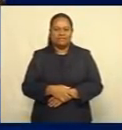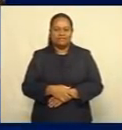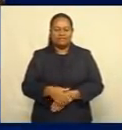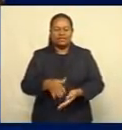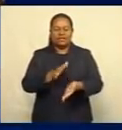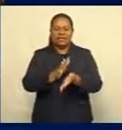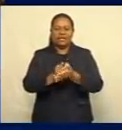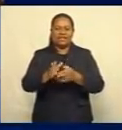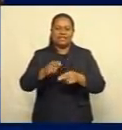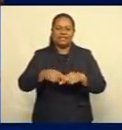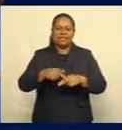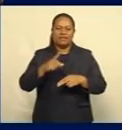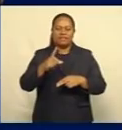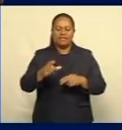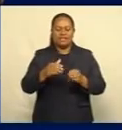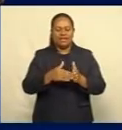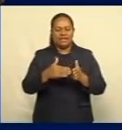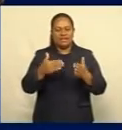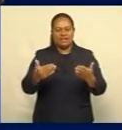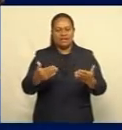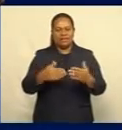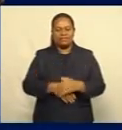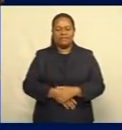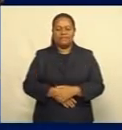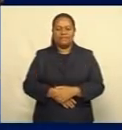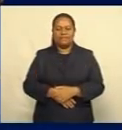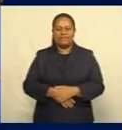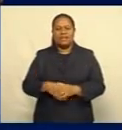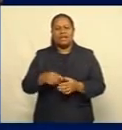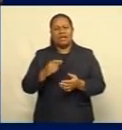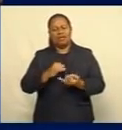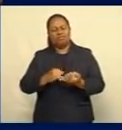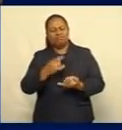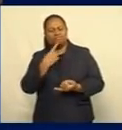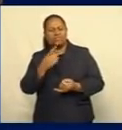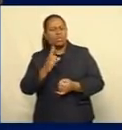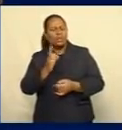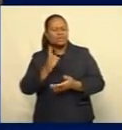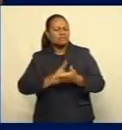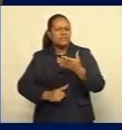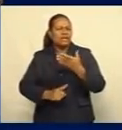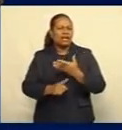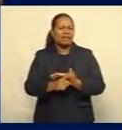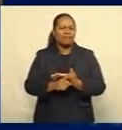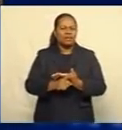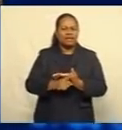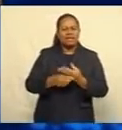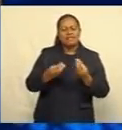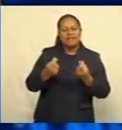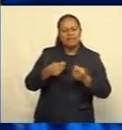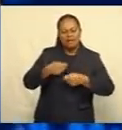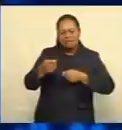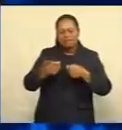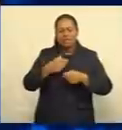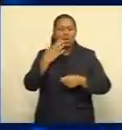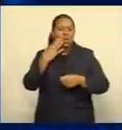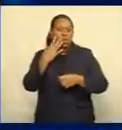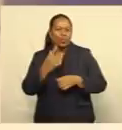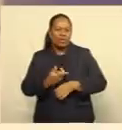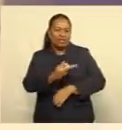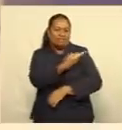Sanifa joins us from HFC Bank. Sanifa, what are the big economy's money markets looking like following the vaccination